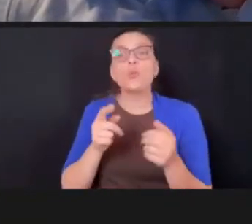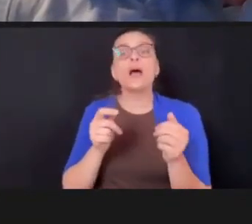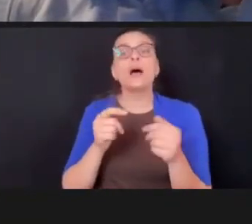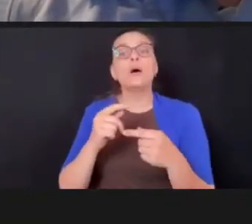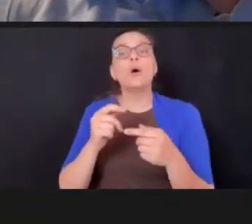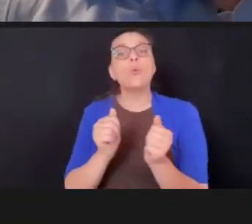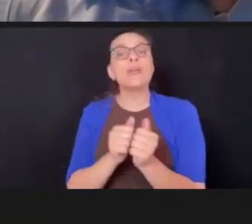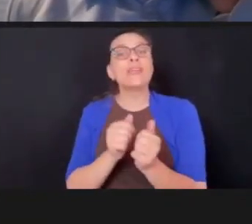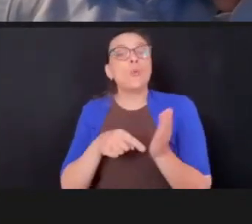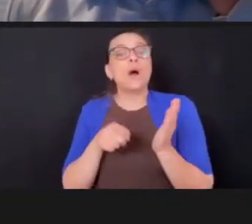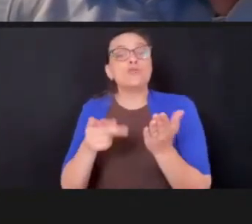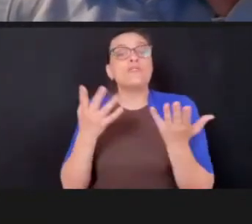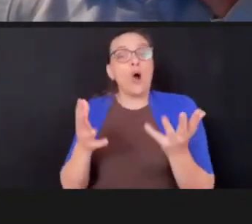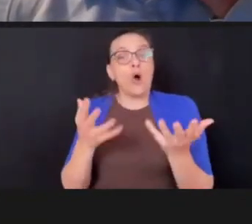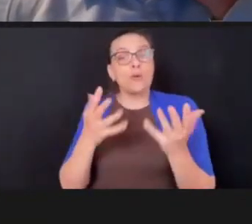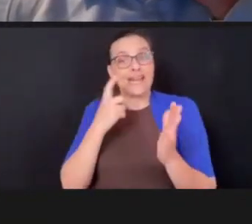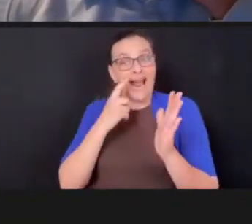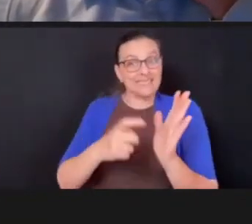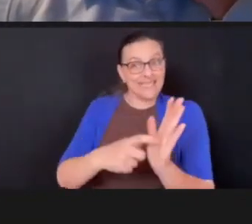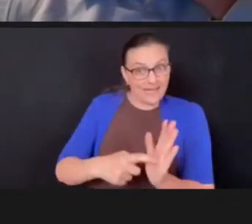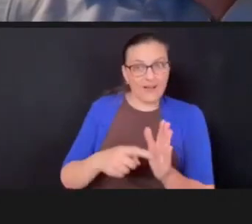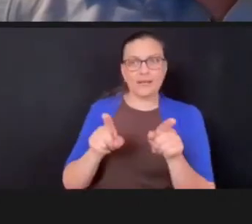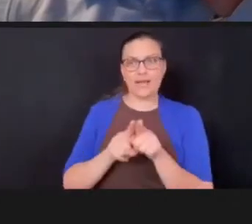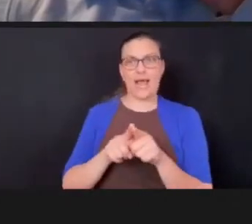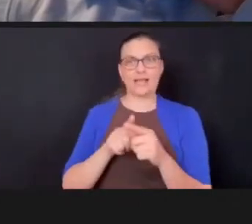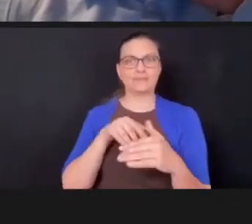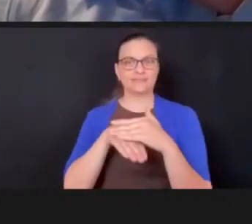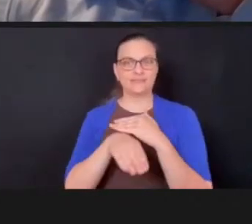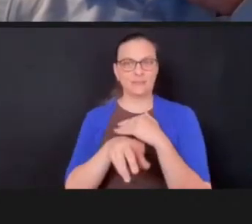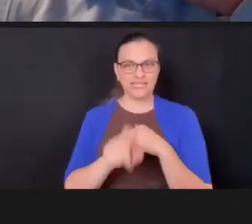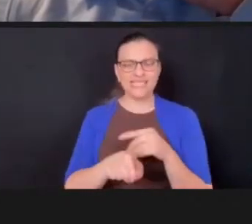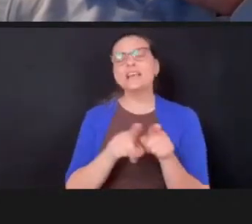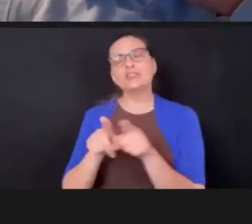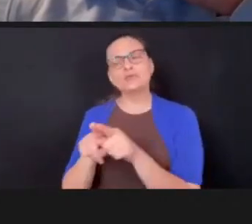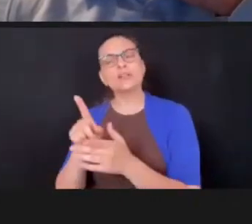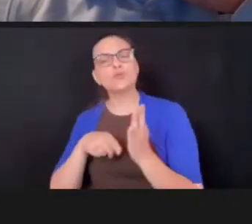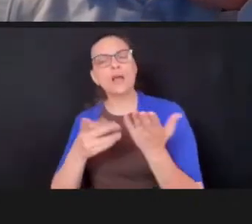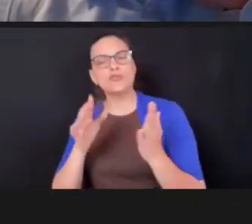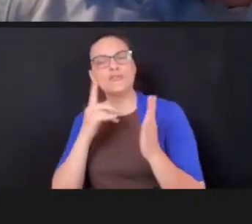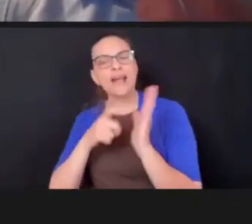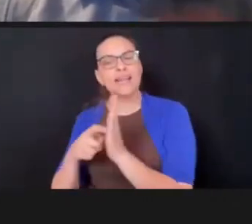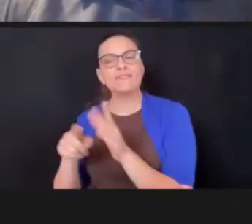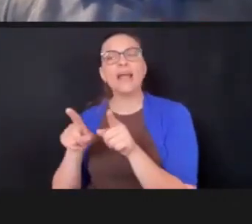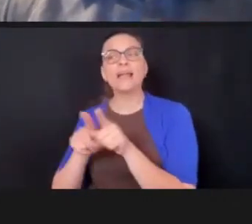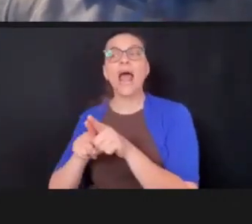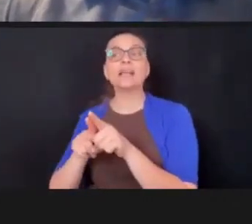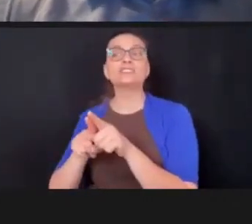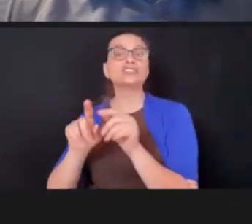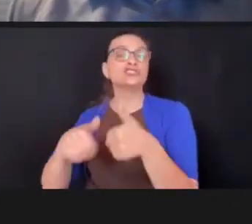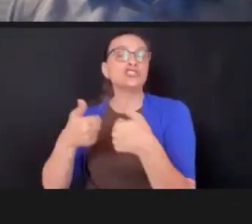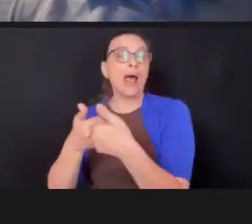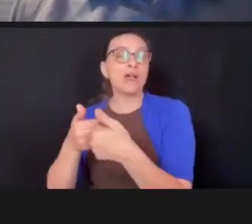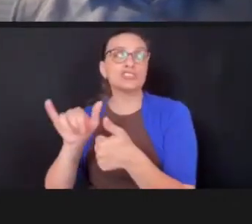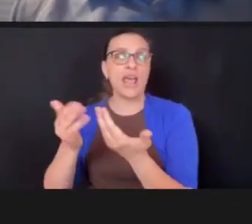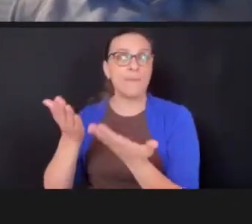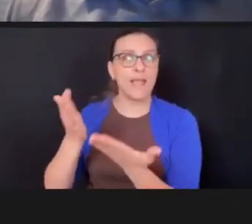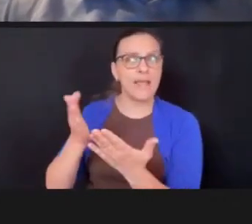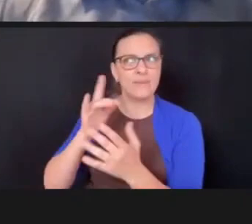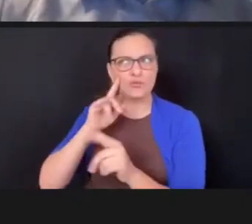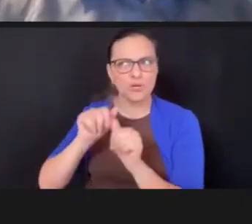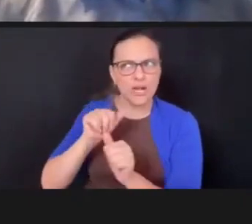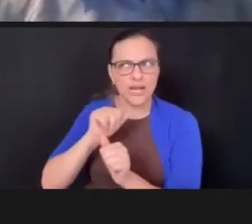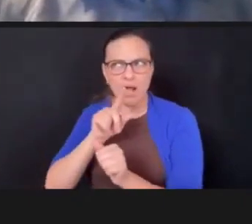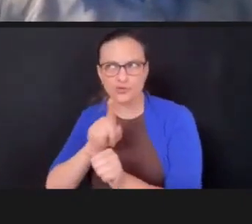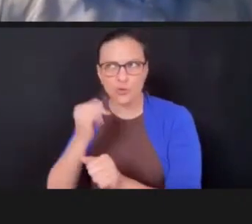accessibility needs, as well as what you've identified as challenges that maybe you're not sure if there is something or what that would